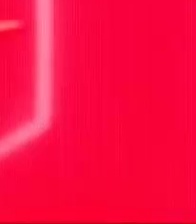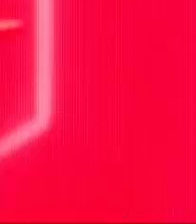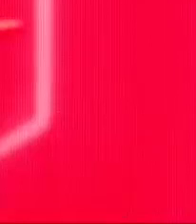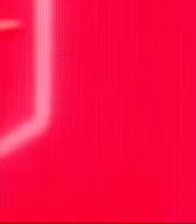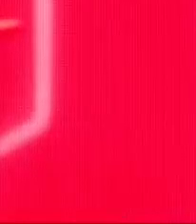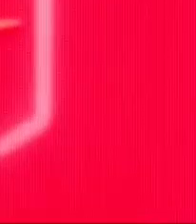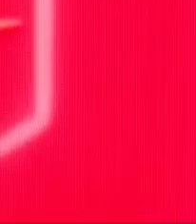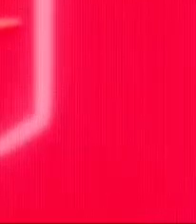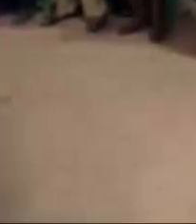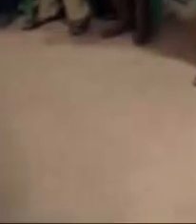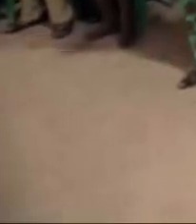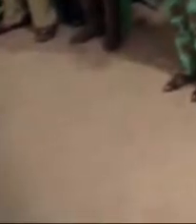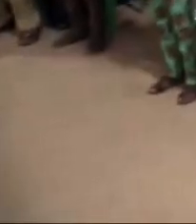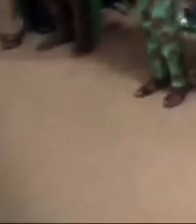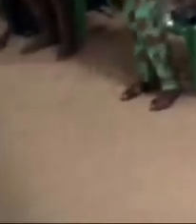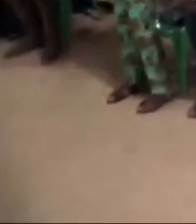pray.